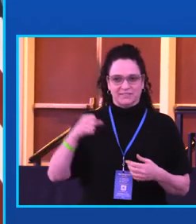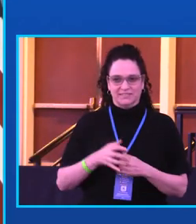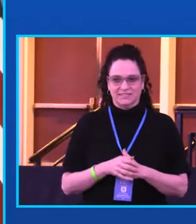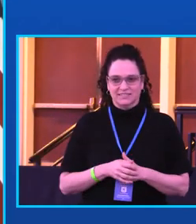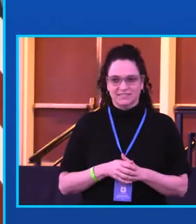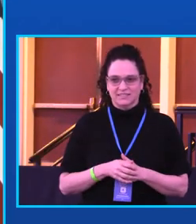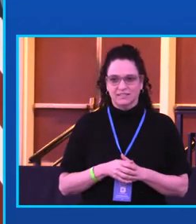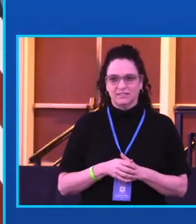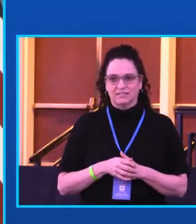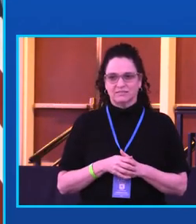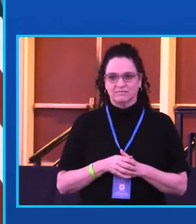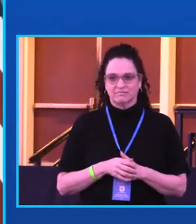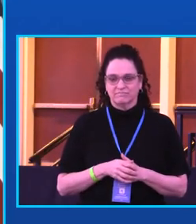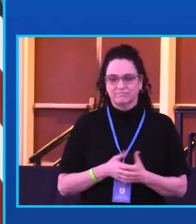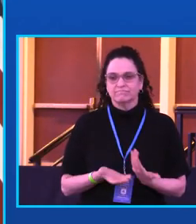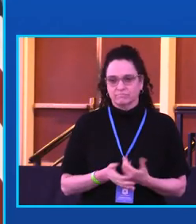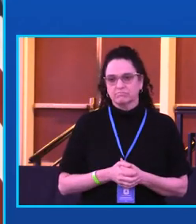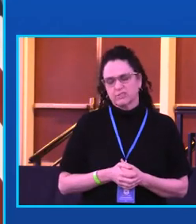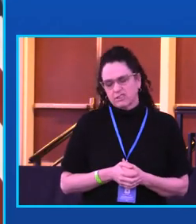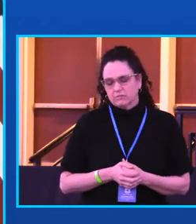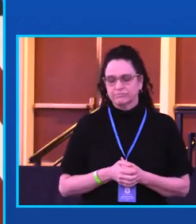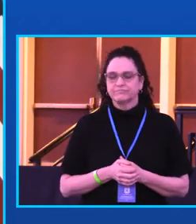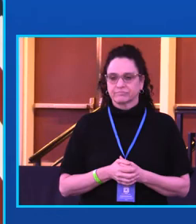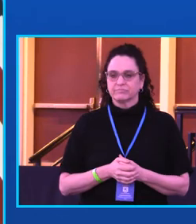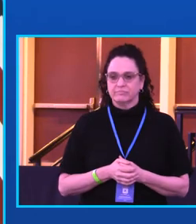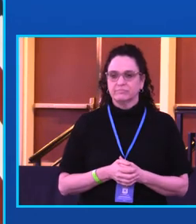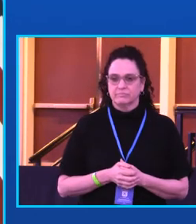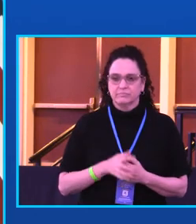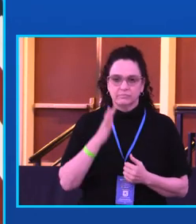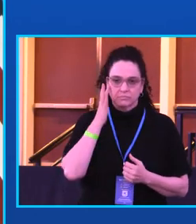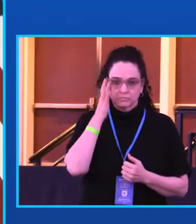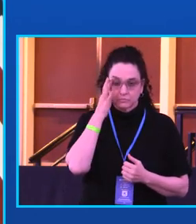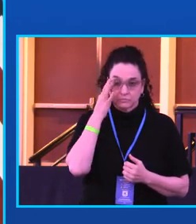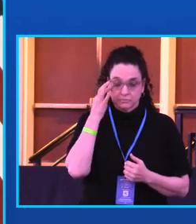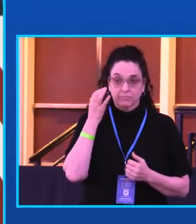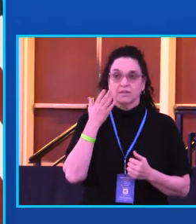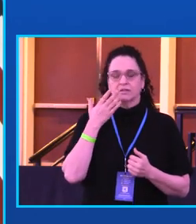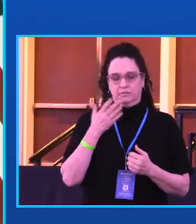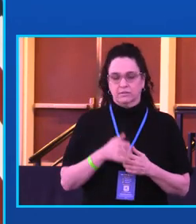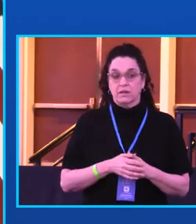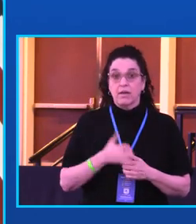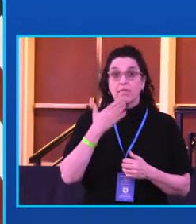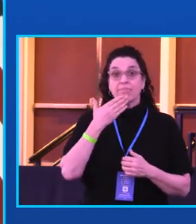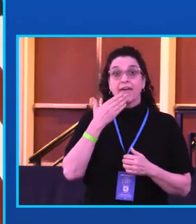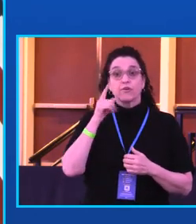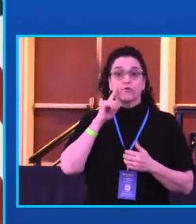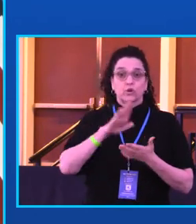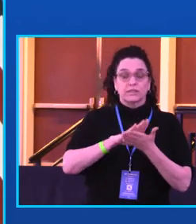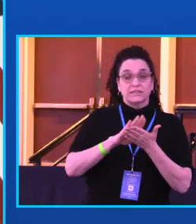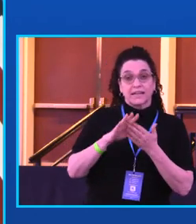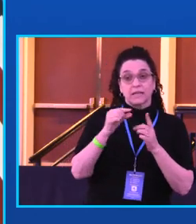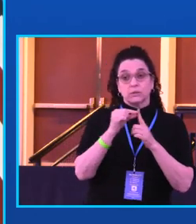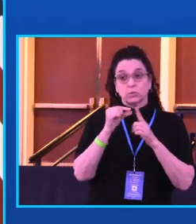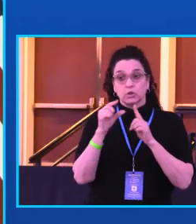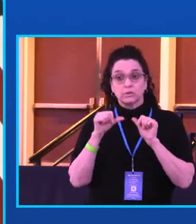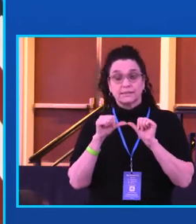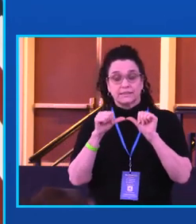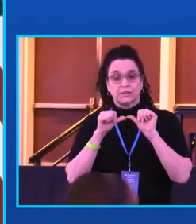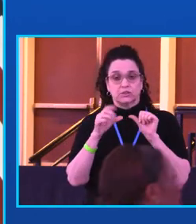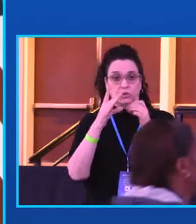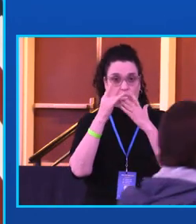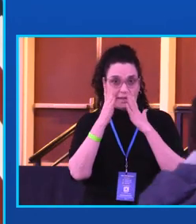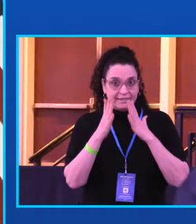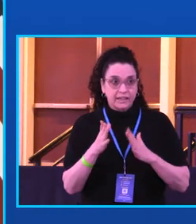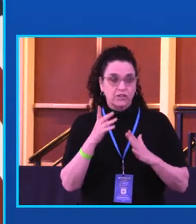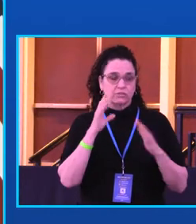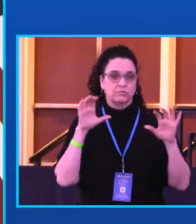Good afternoon. Jamie, thank you for those kind words and for your continuous leadership. You've done such an outstanding